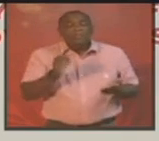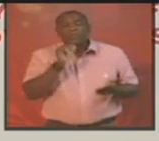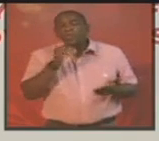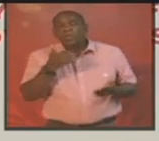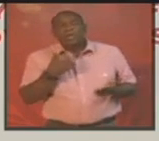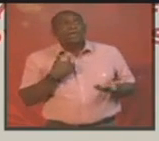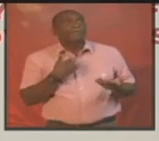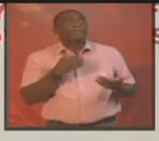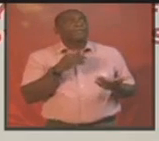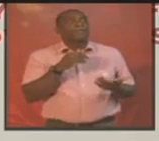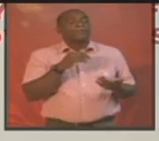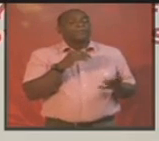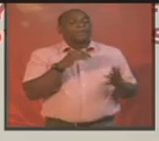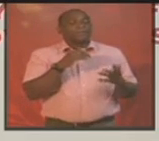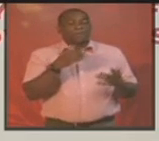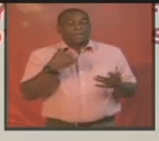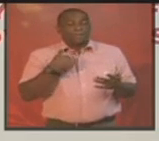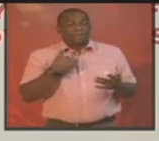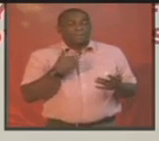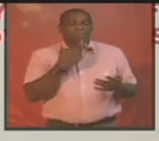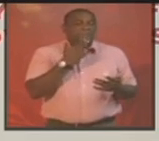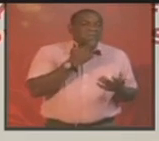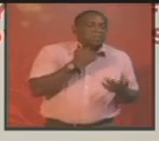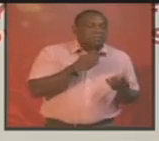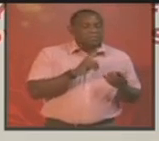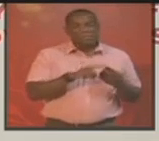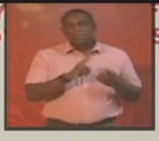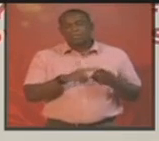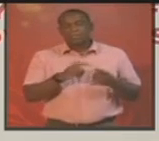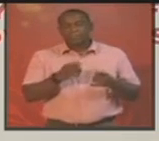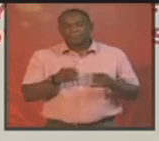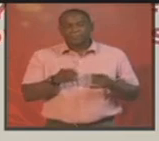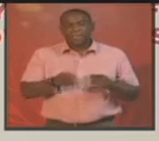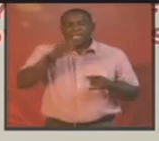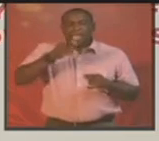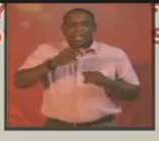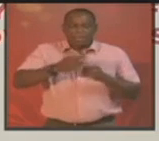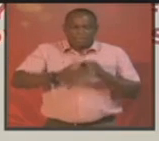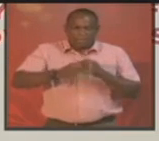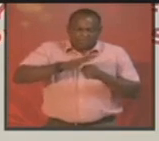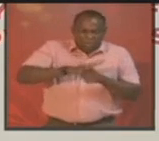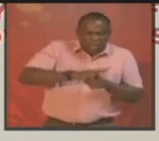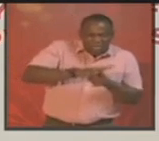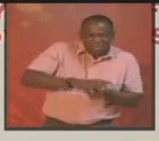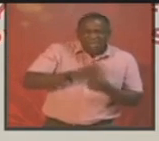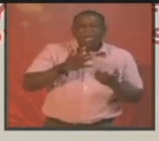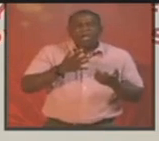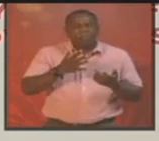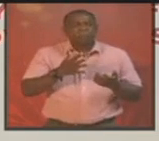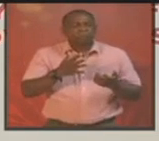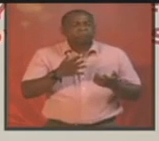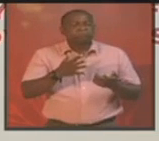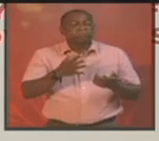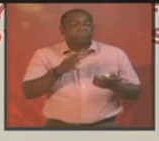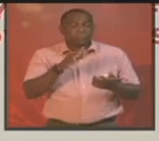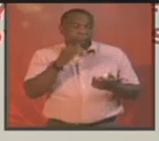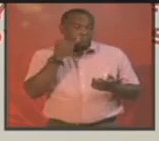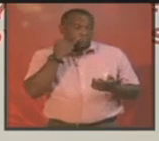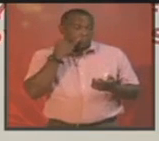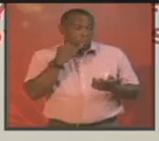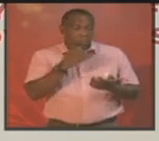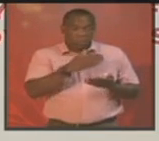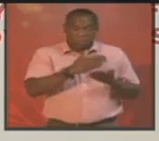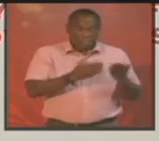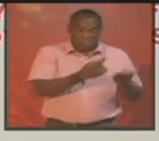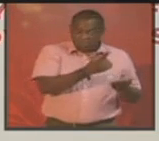with diabetes, hypertension, that we will not touch in phase 1. We will finish off that with the second phase of vaccines. And